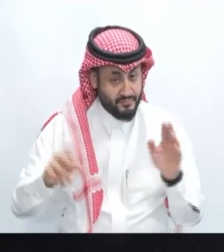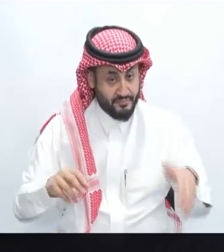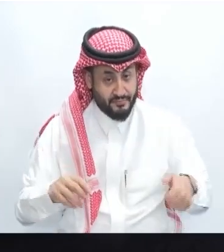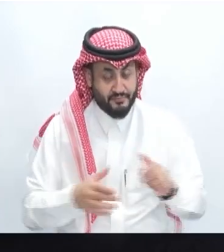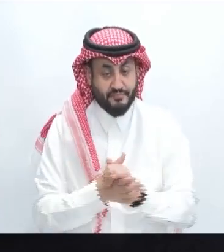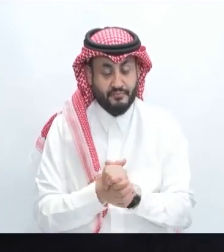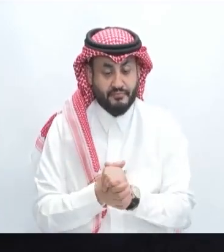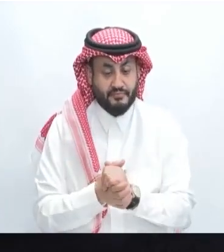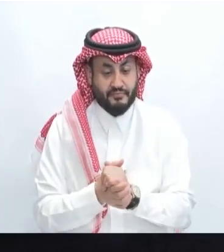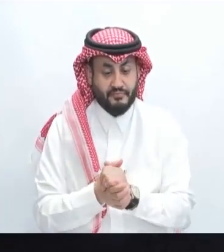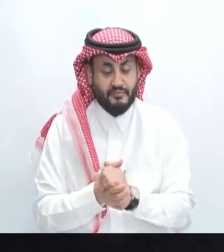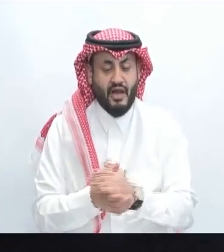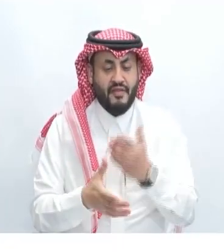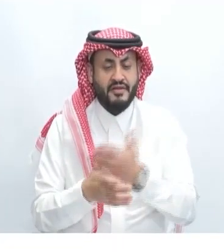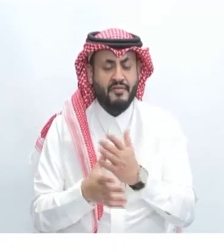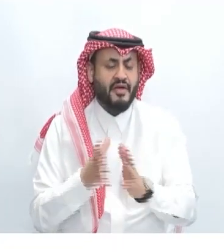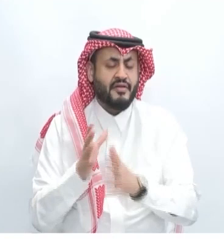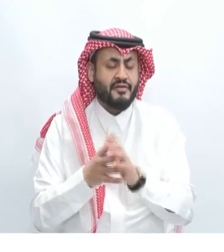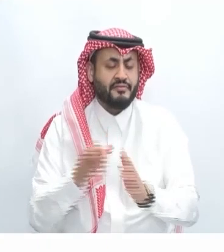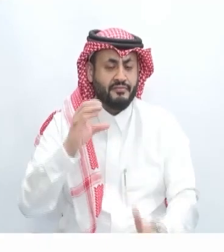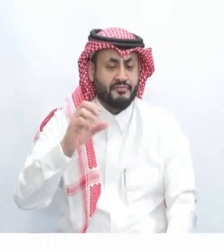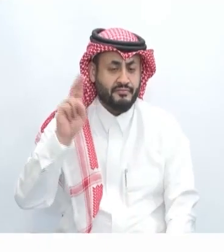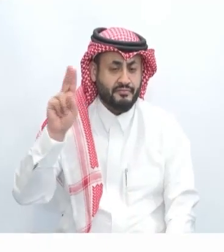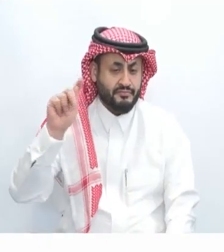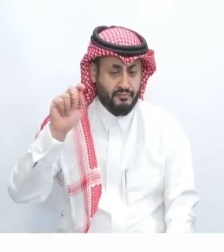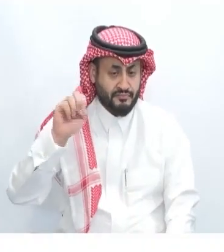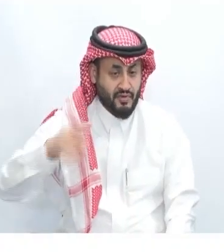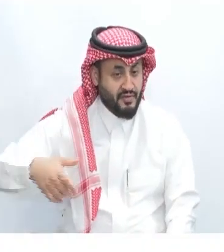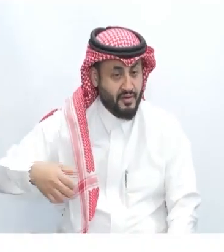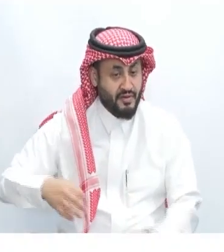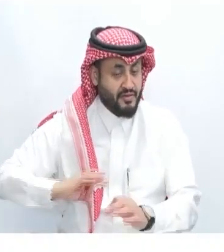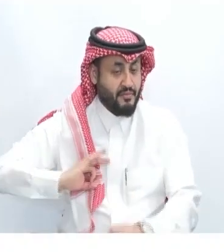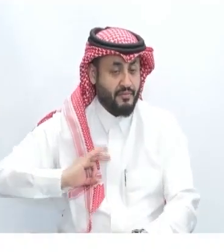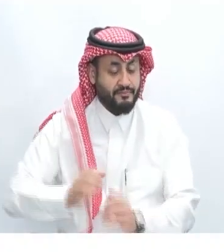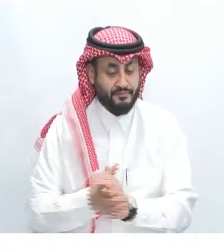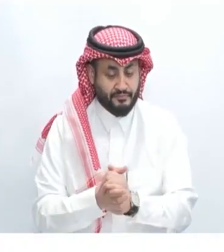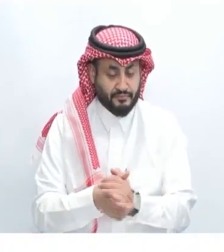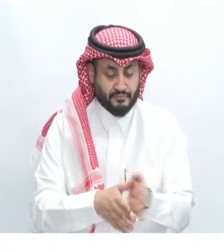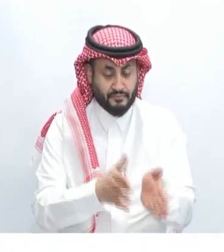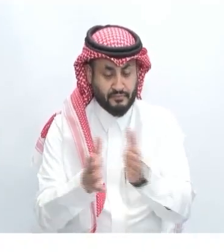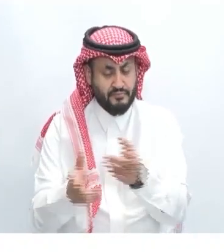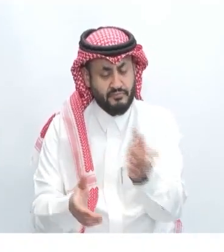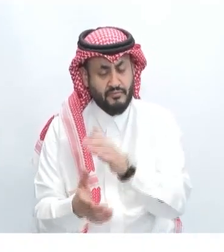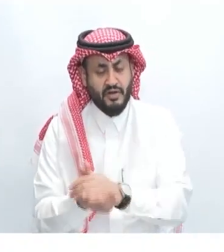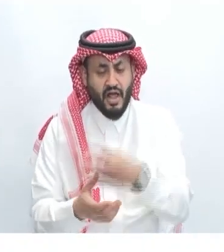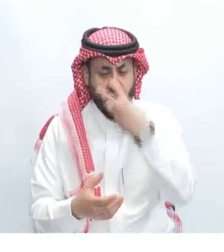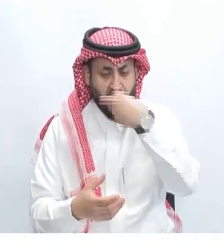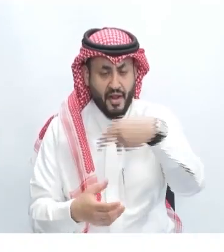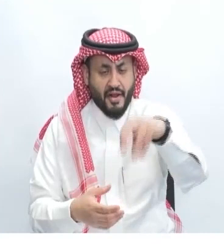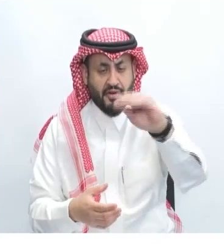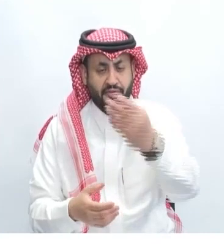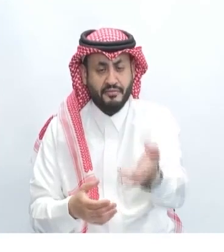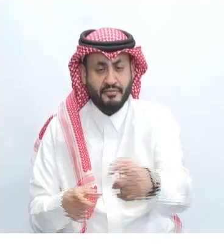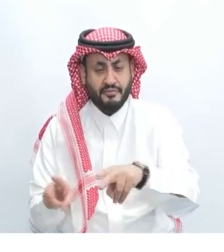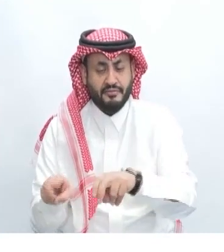monkeys." So this is why he says, "Monkeys are cute." Also, they talked about another